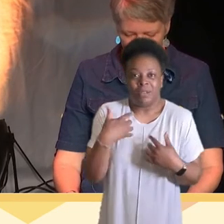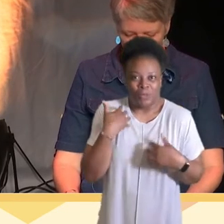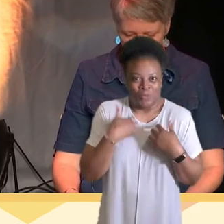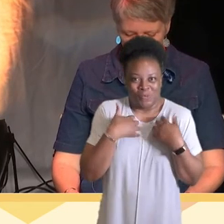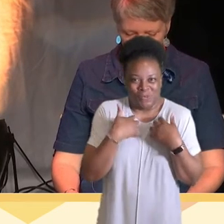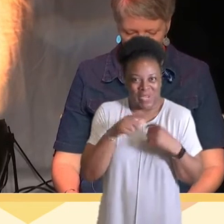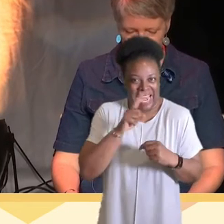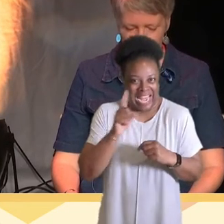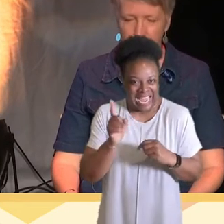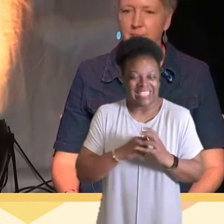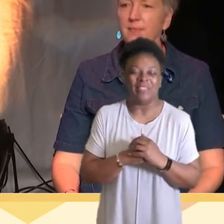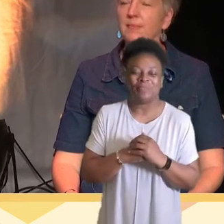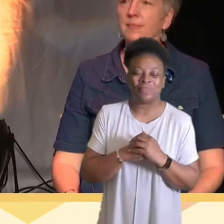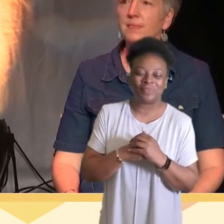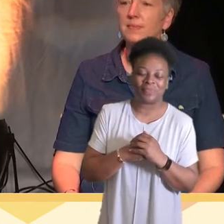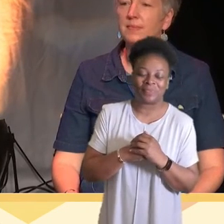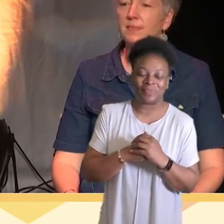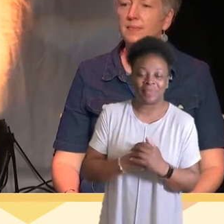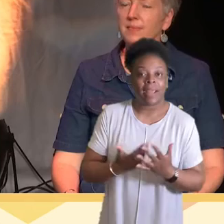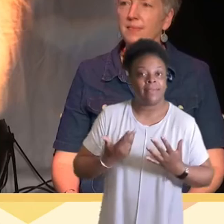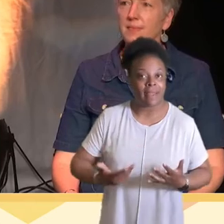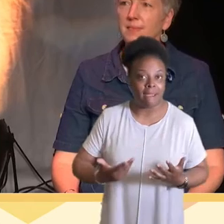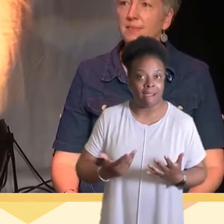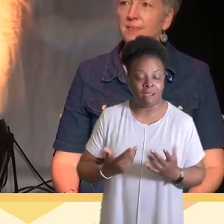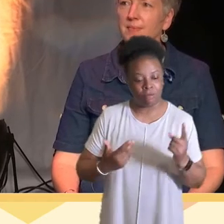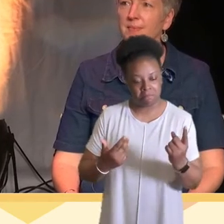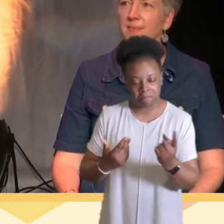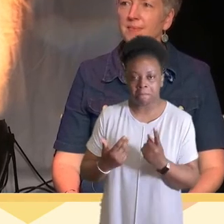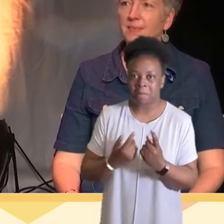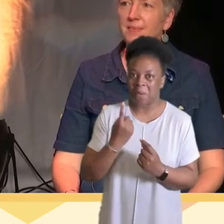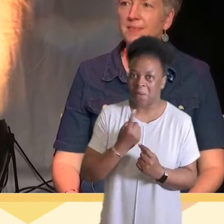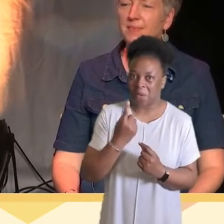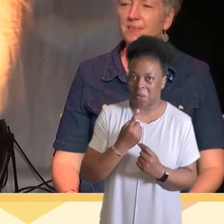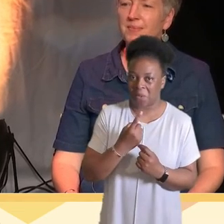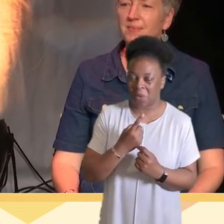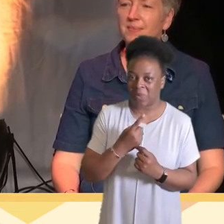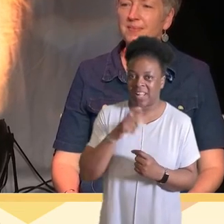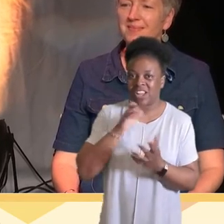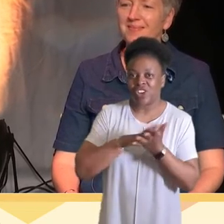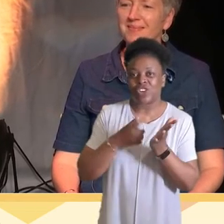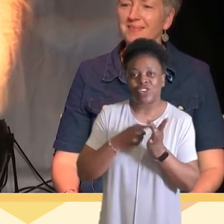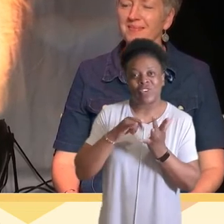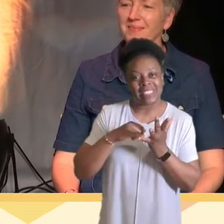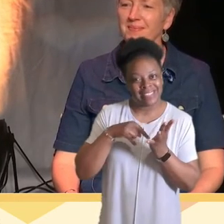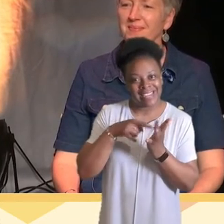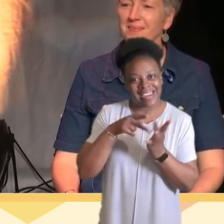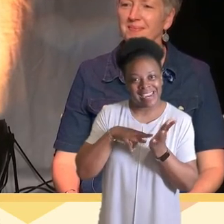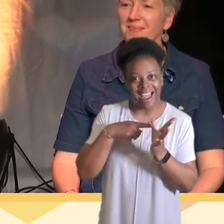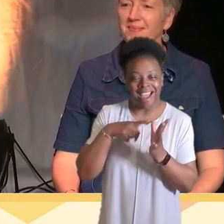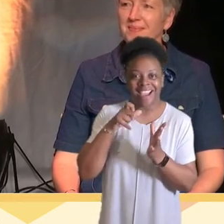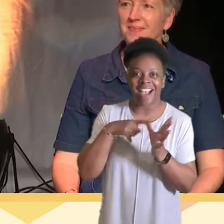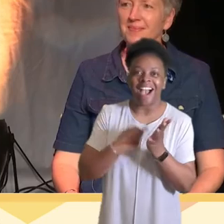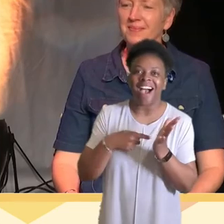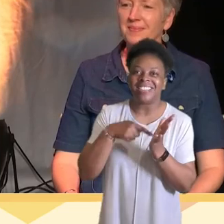later. But now, I am joined by the wonderful Christina Carter, who is one of our trustees.